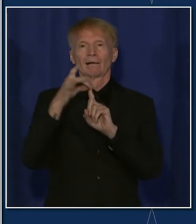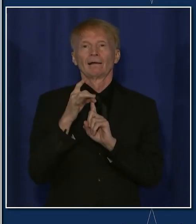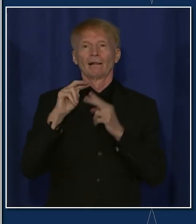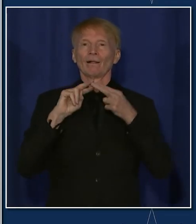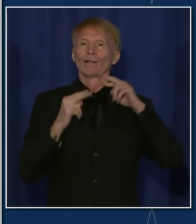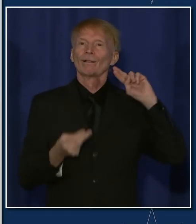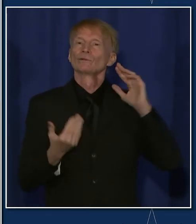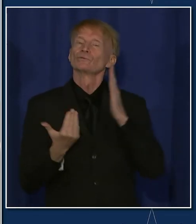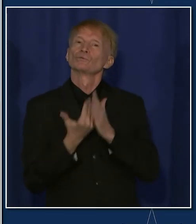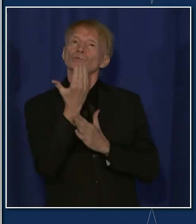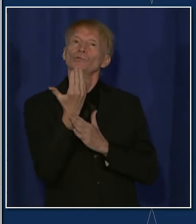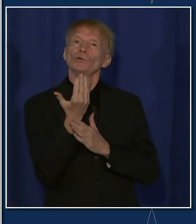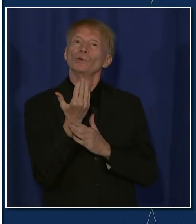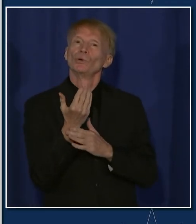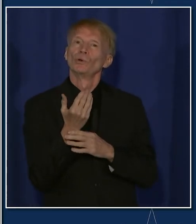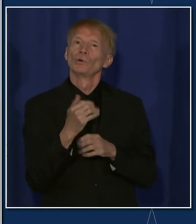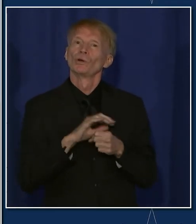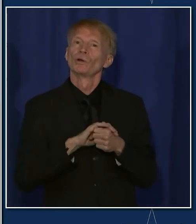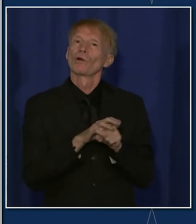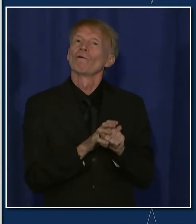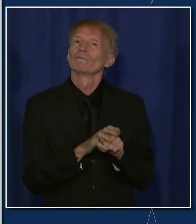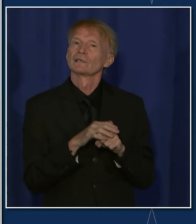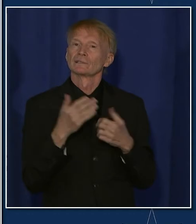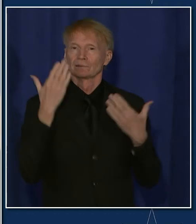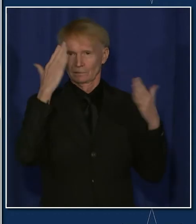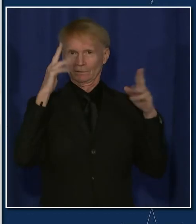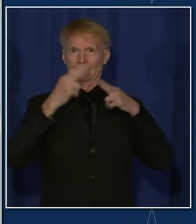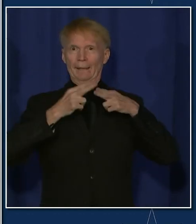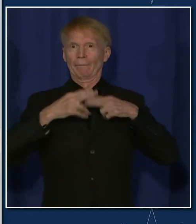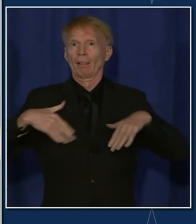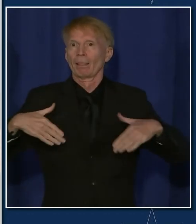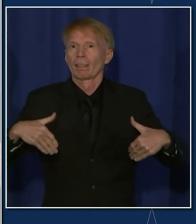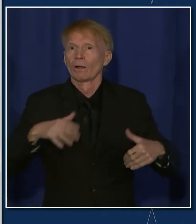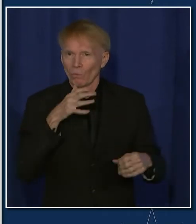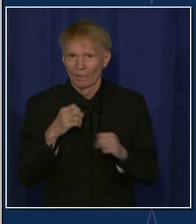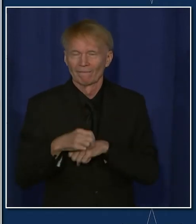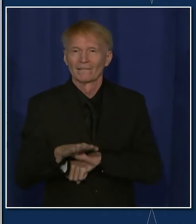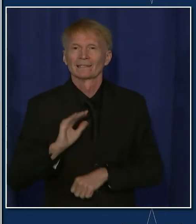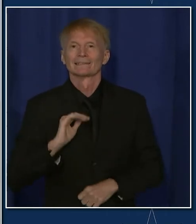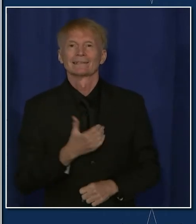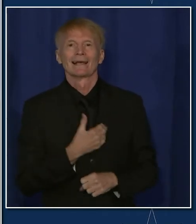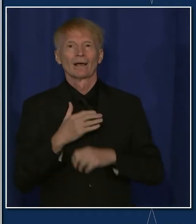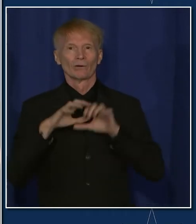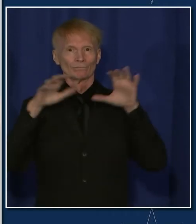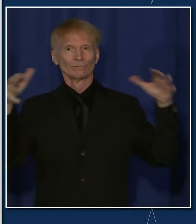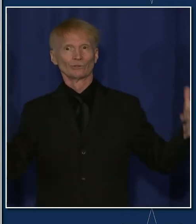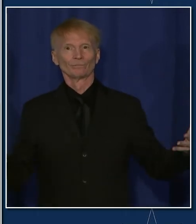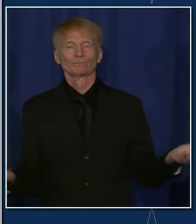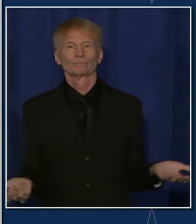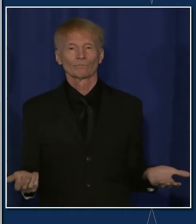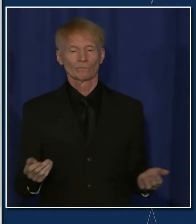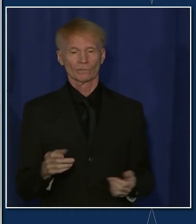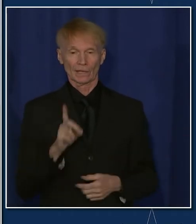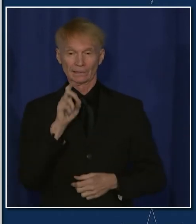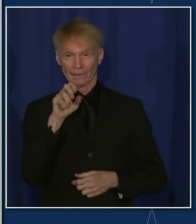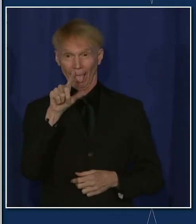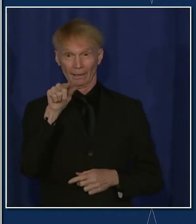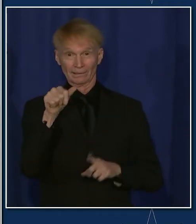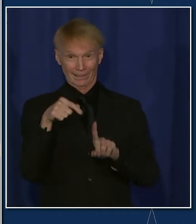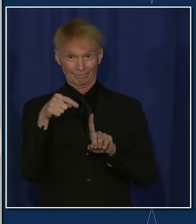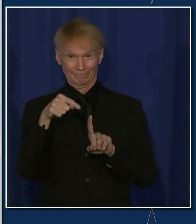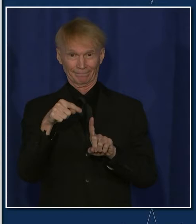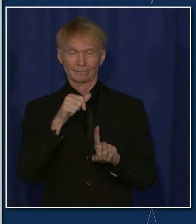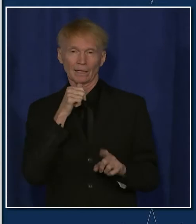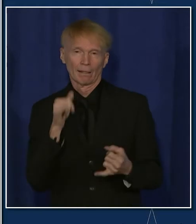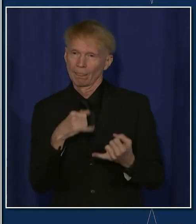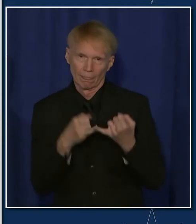mutated virus to affect our community. We talk about this variant, the Delta variant. It will not be the